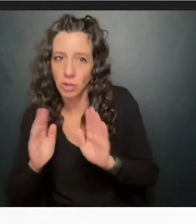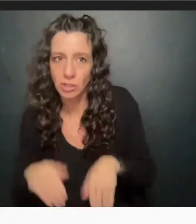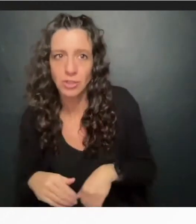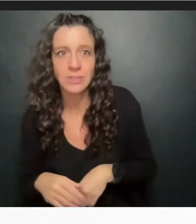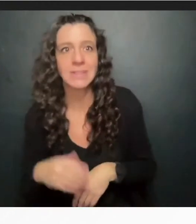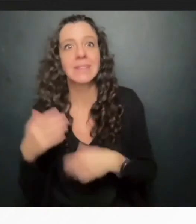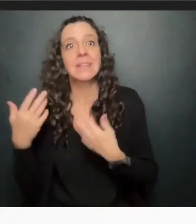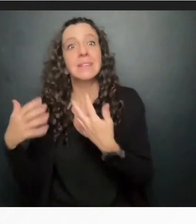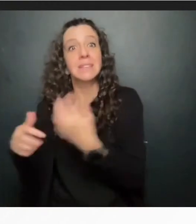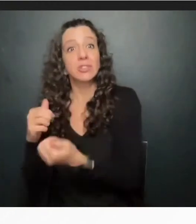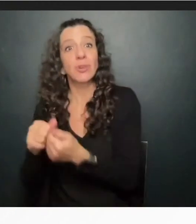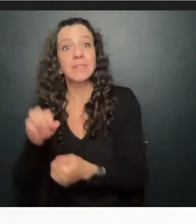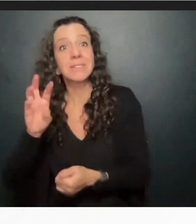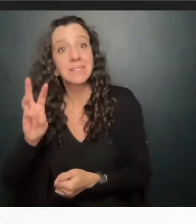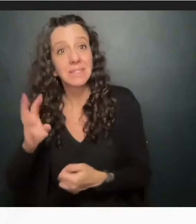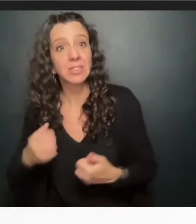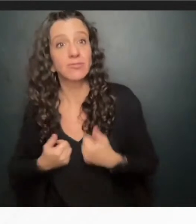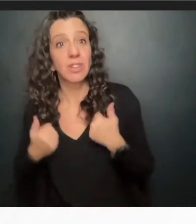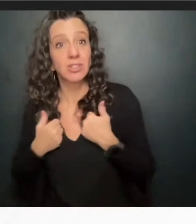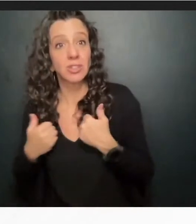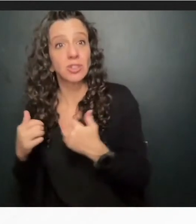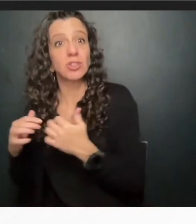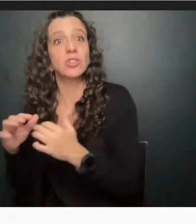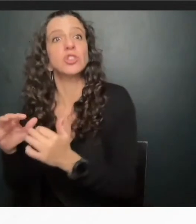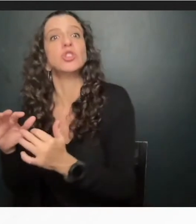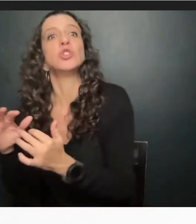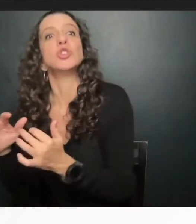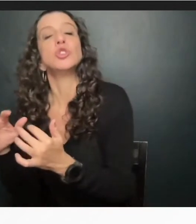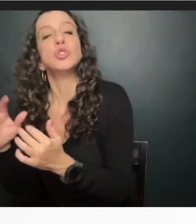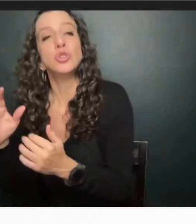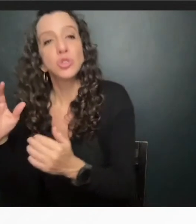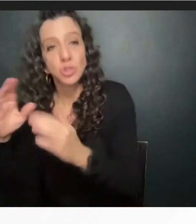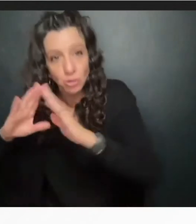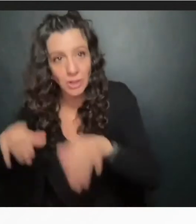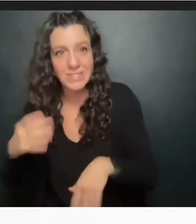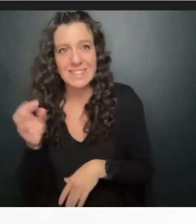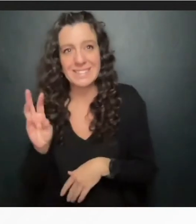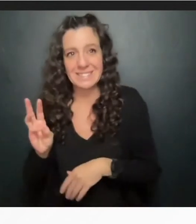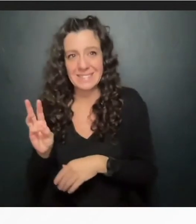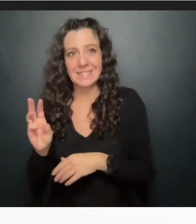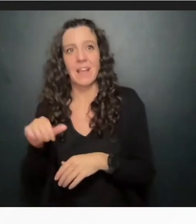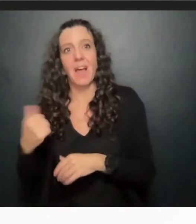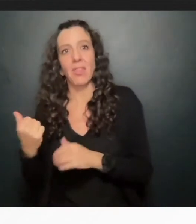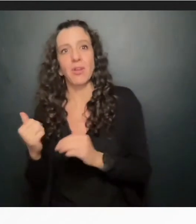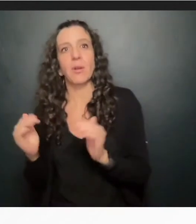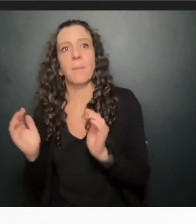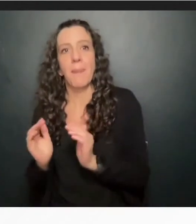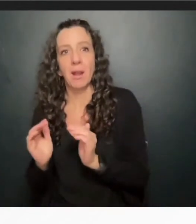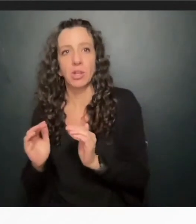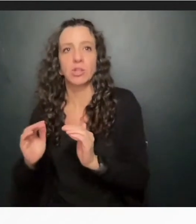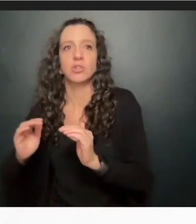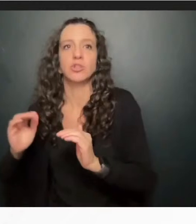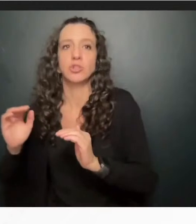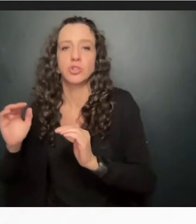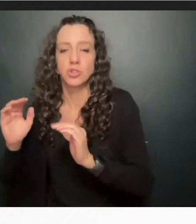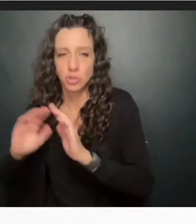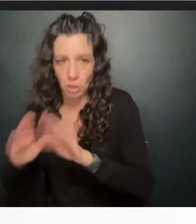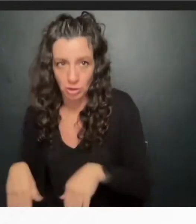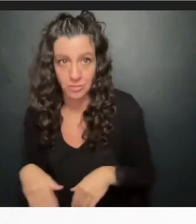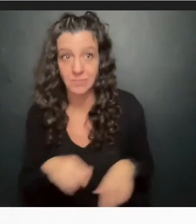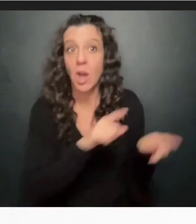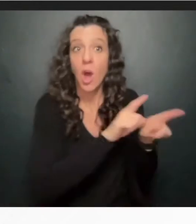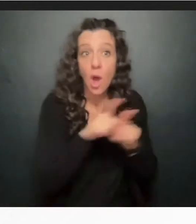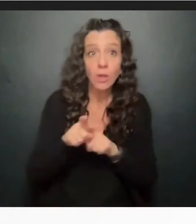6 minor structures. Additionally, fire investigators are continuing their analysis to determine